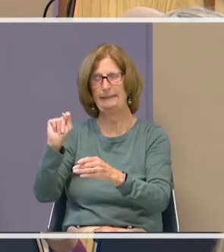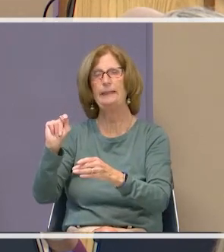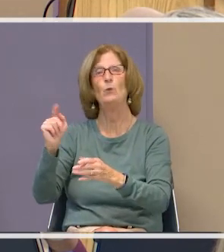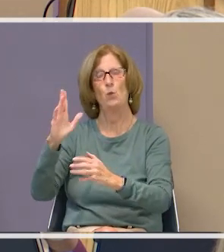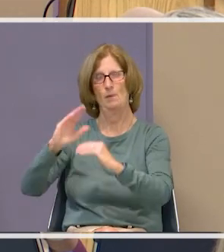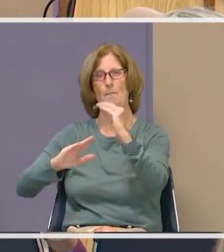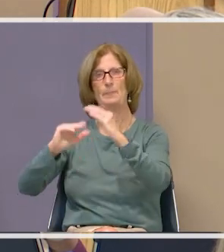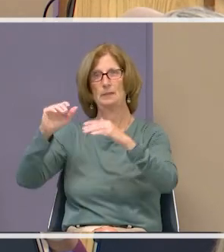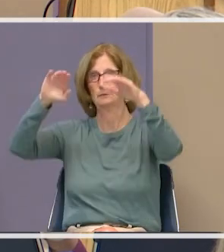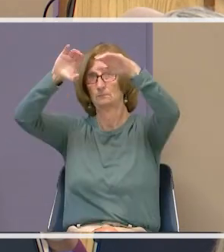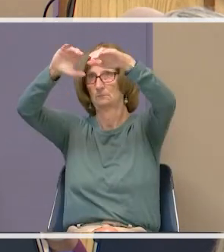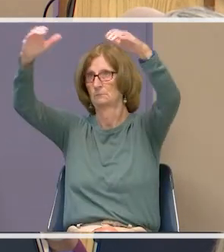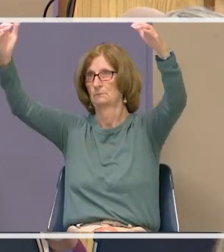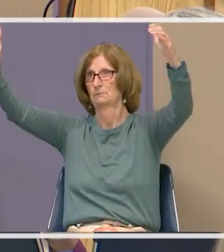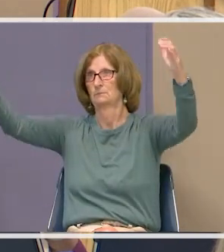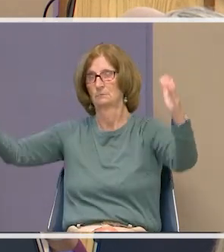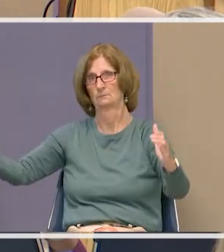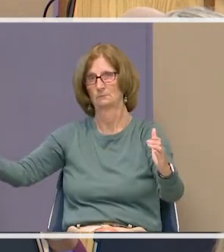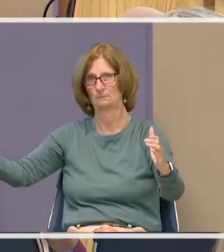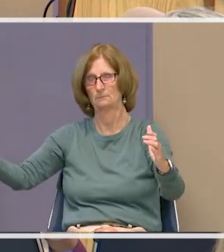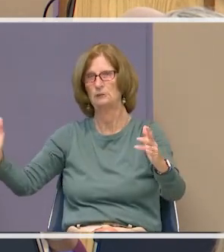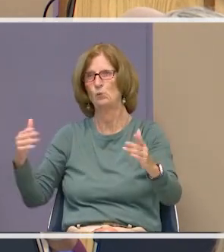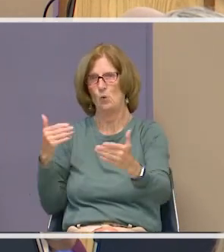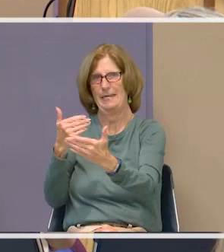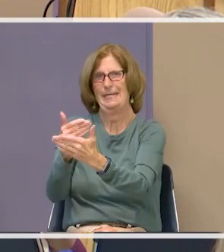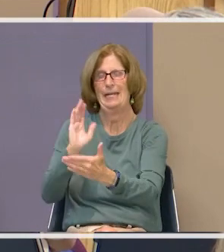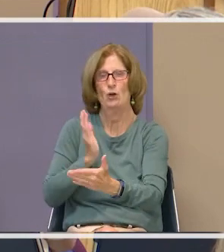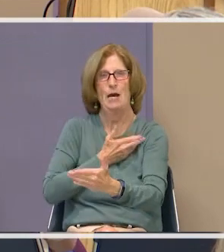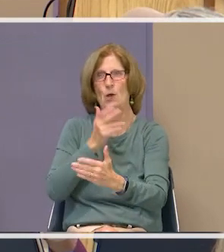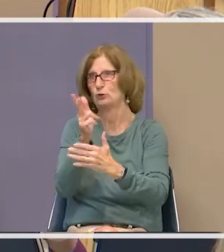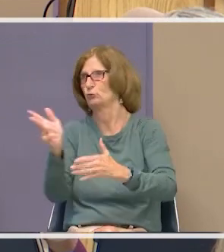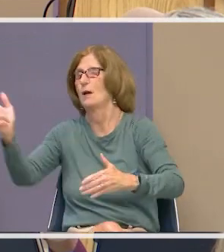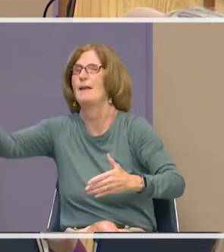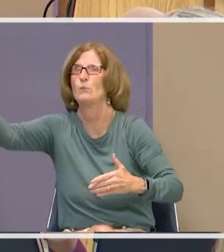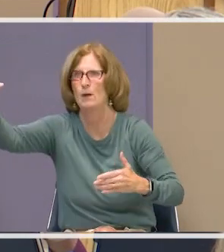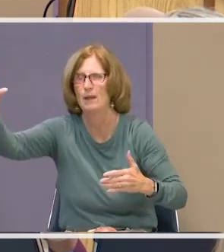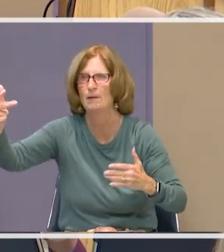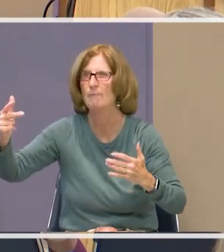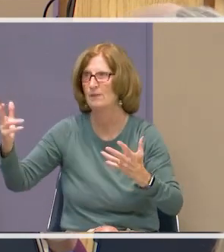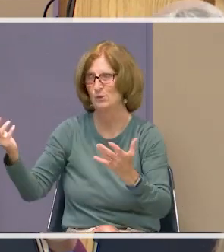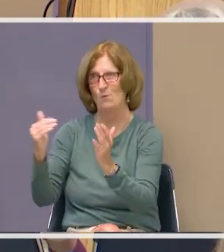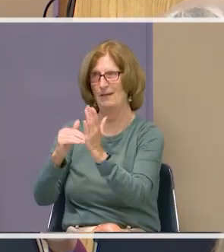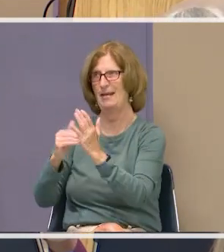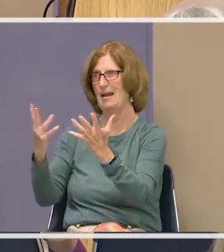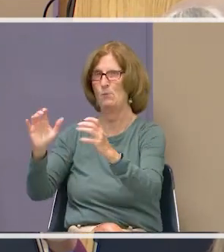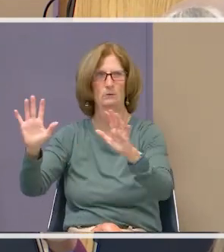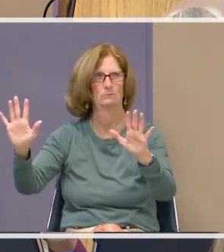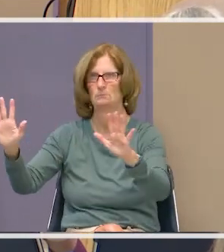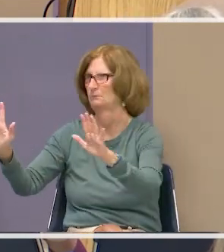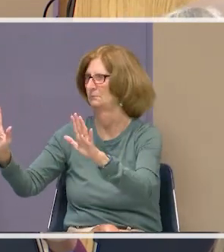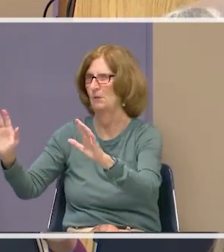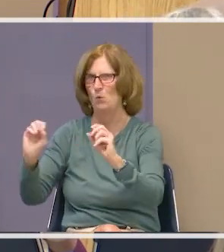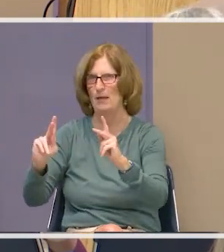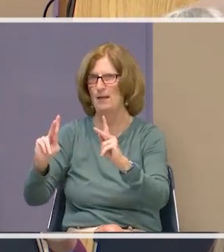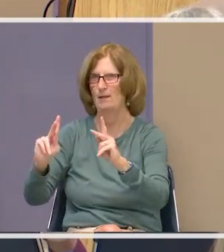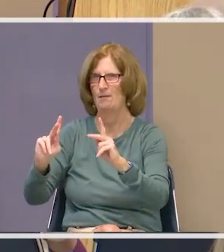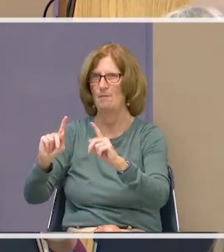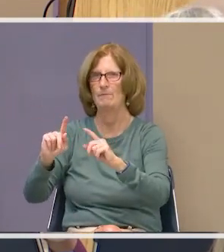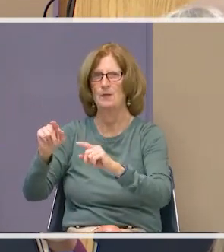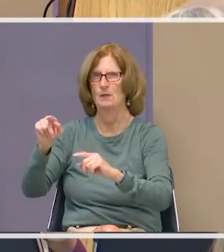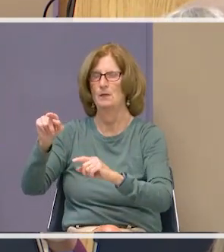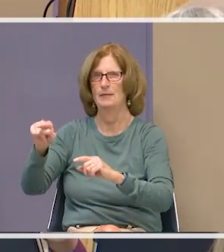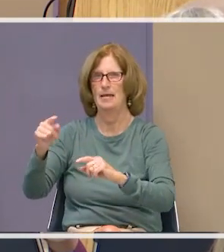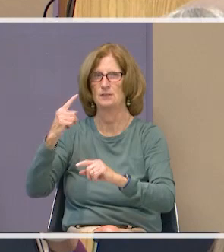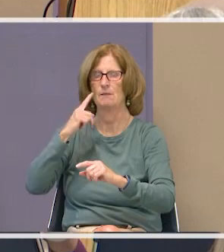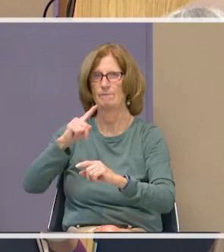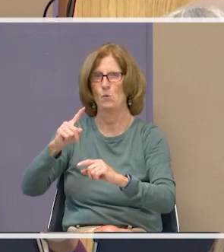Braddock, just past the driveway here. So I'm just making sure that doesn't, you know, be thinking